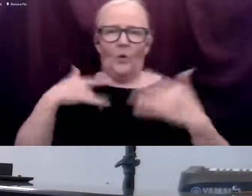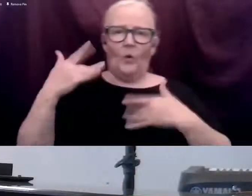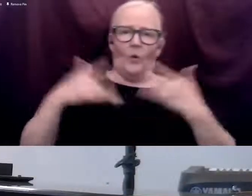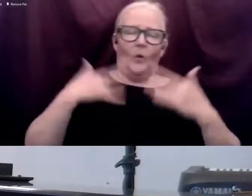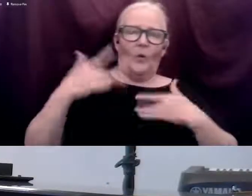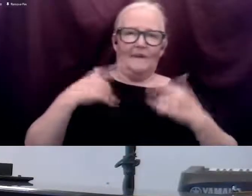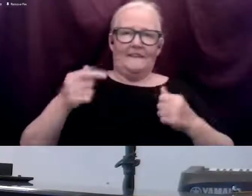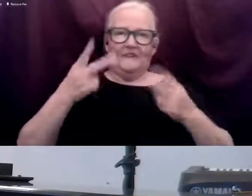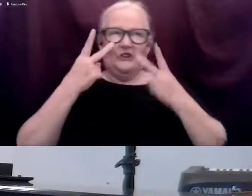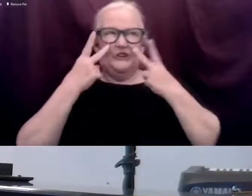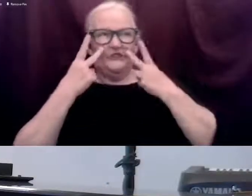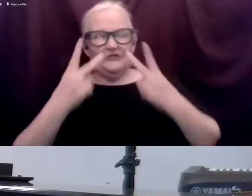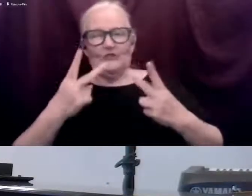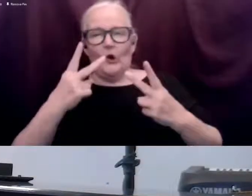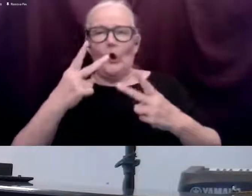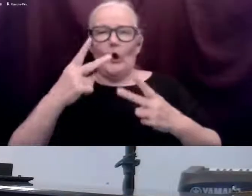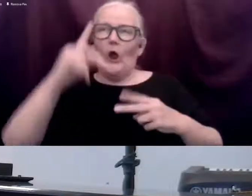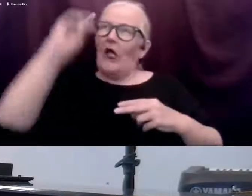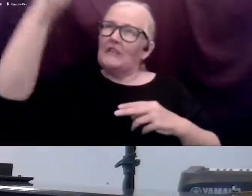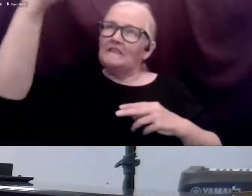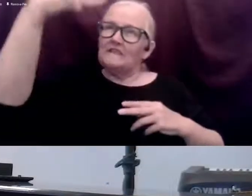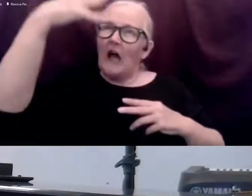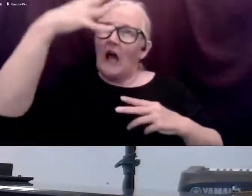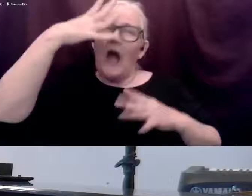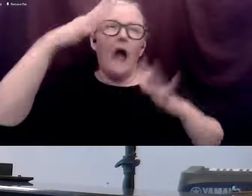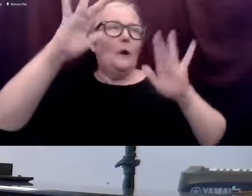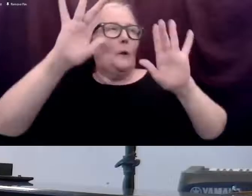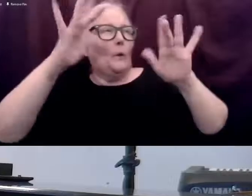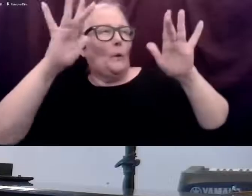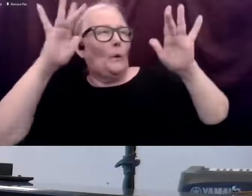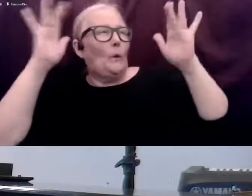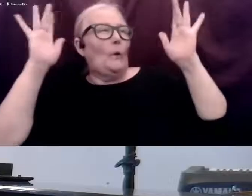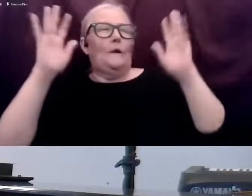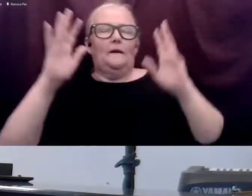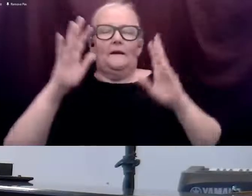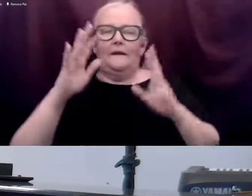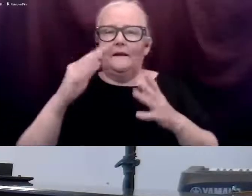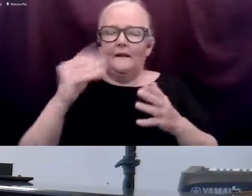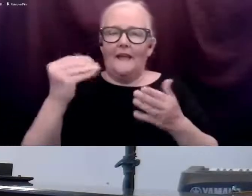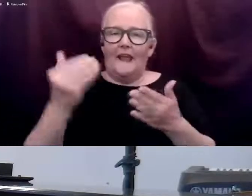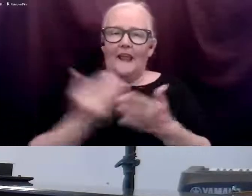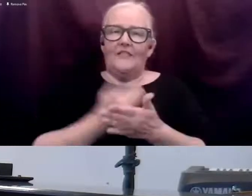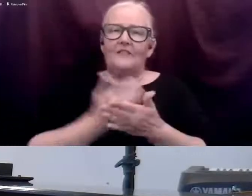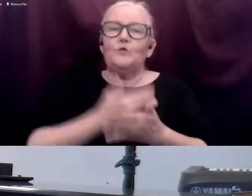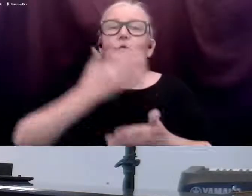choir loft right there, and that new sanctuary smell, as we call it.